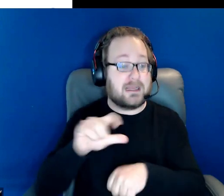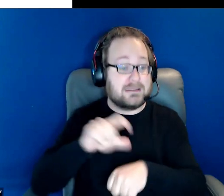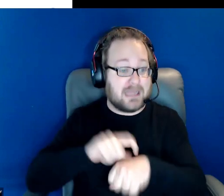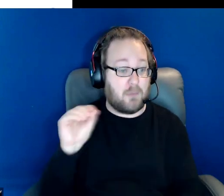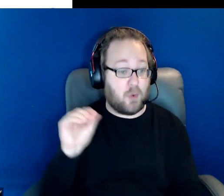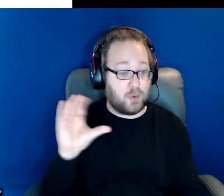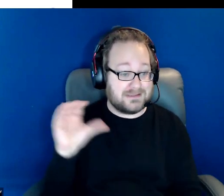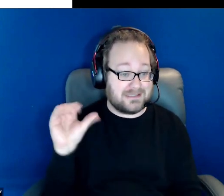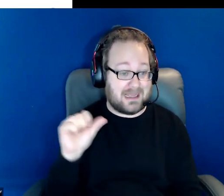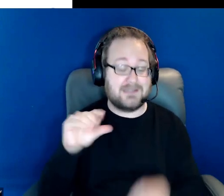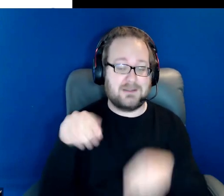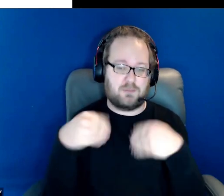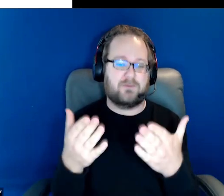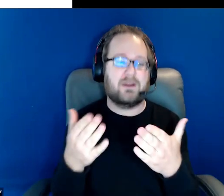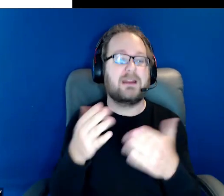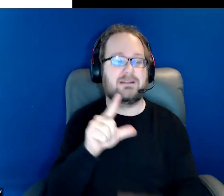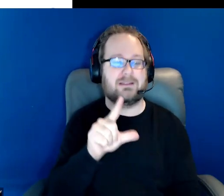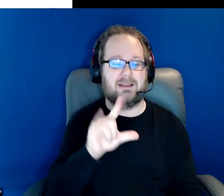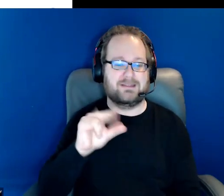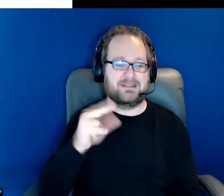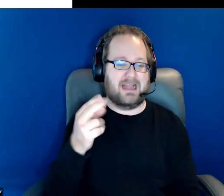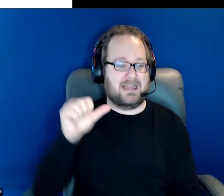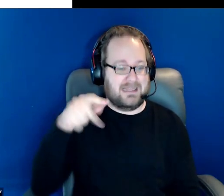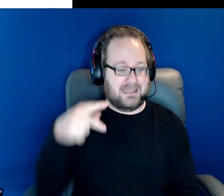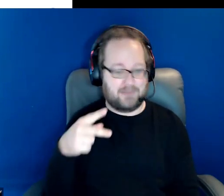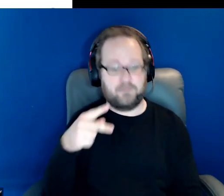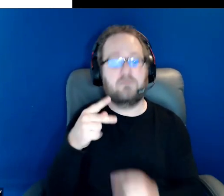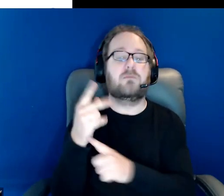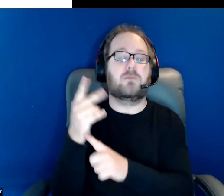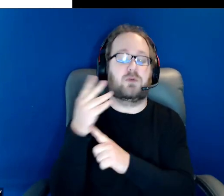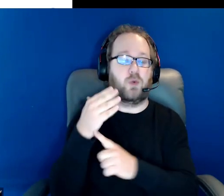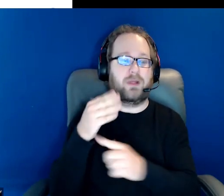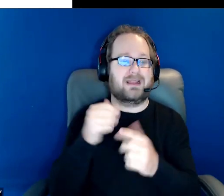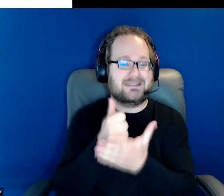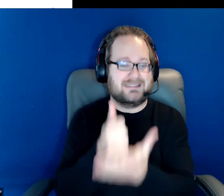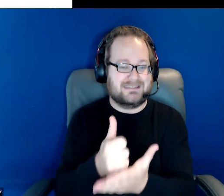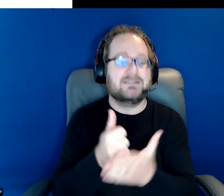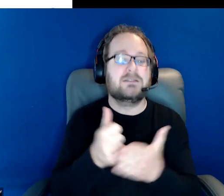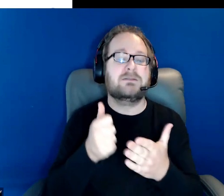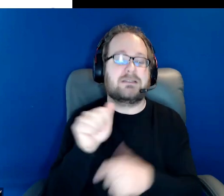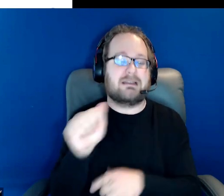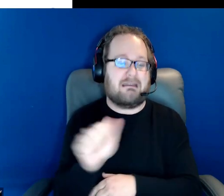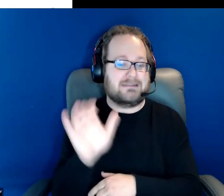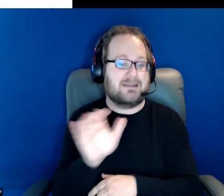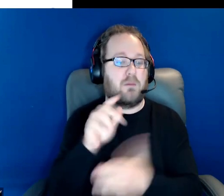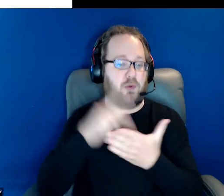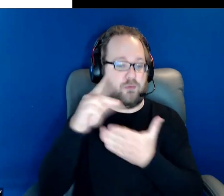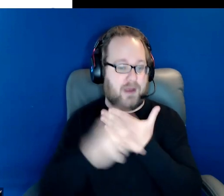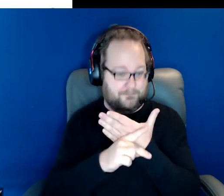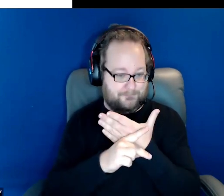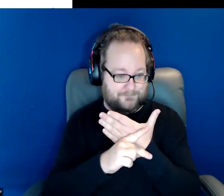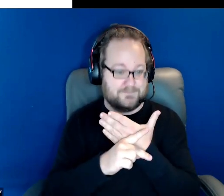LIHEAP Extreme Heat Dashboard. This dashboard is a great resource for grant recipients and stakeholders